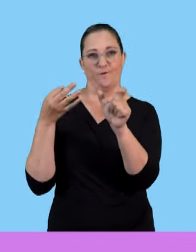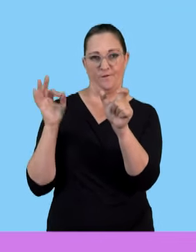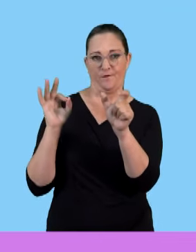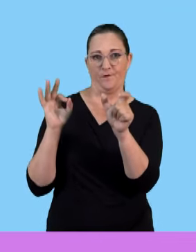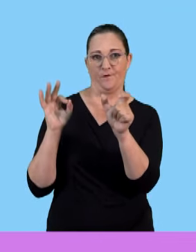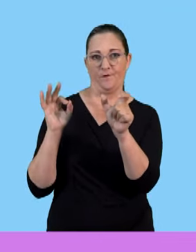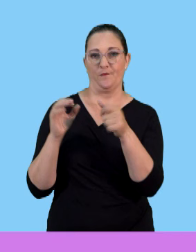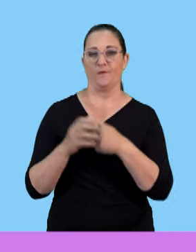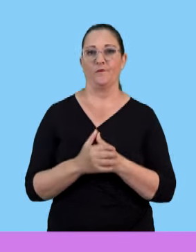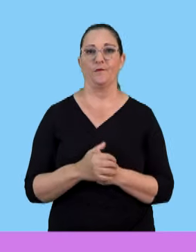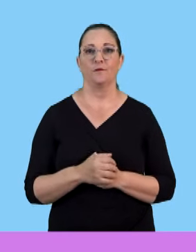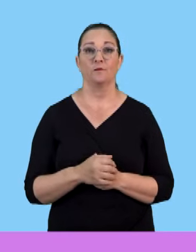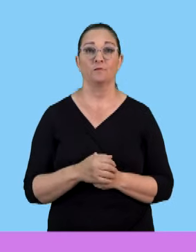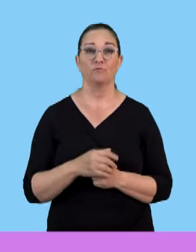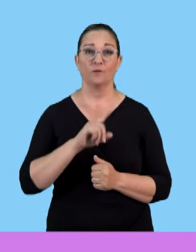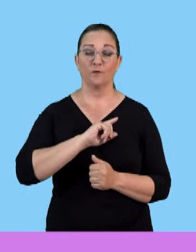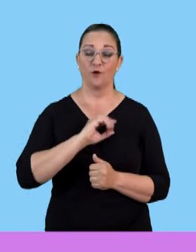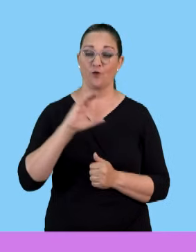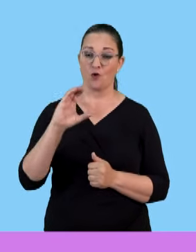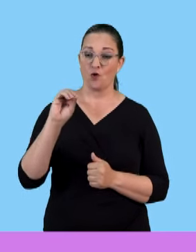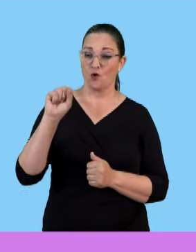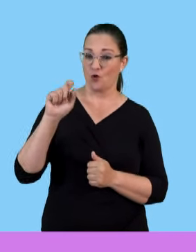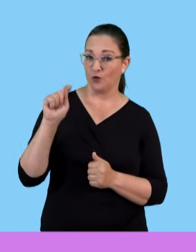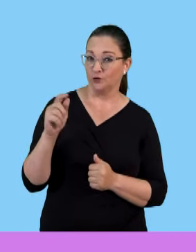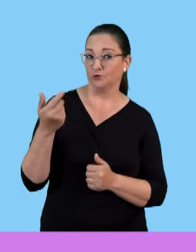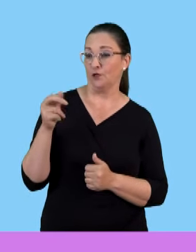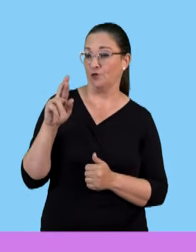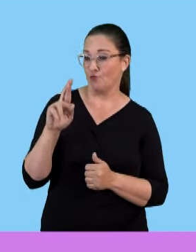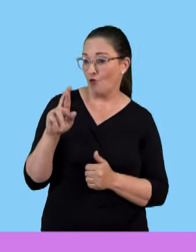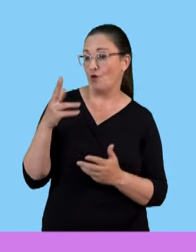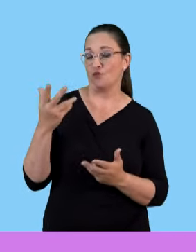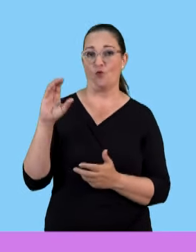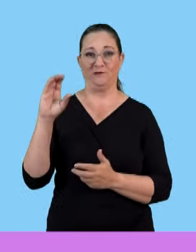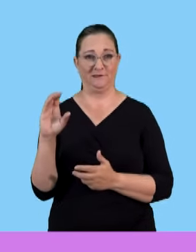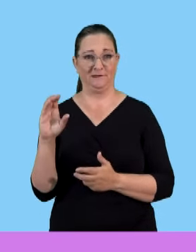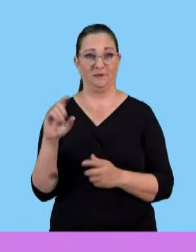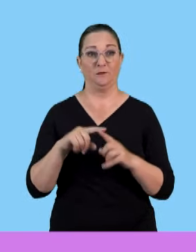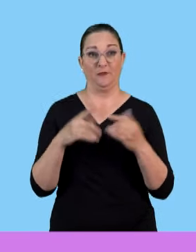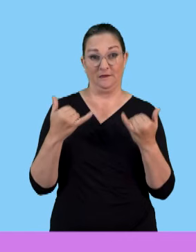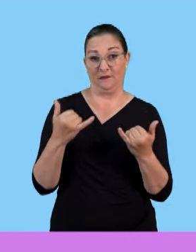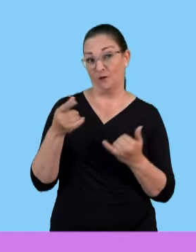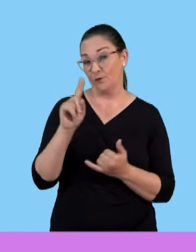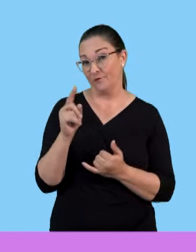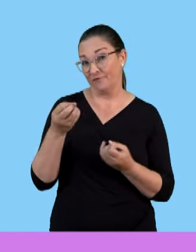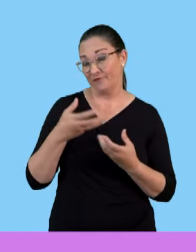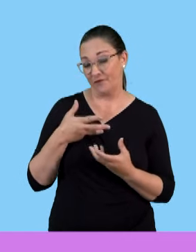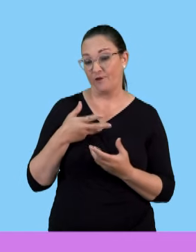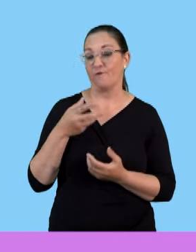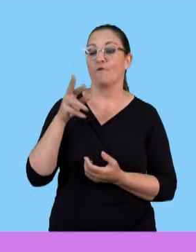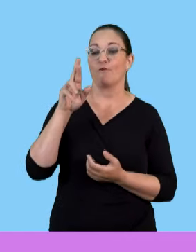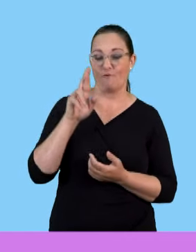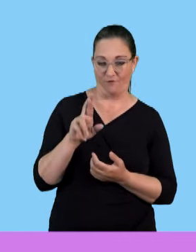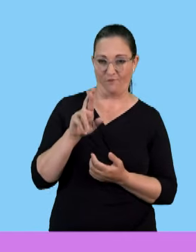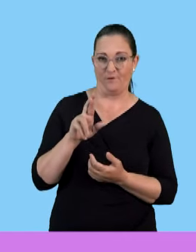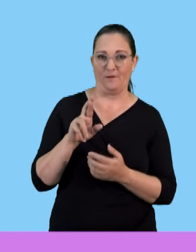said we must start by checking if the costs are given in rands or in cents. So in this case, they are given in